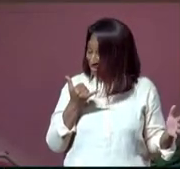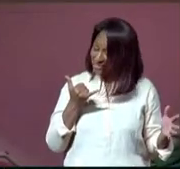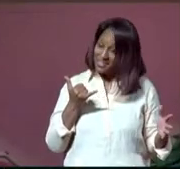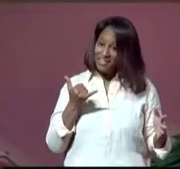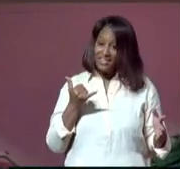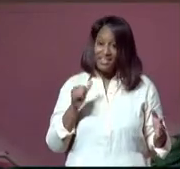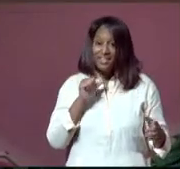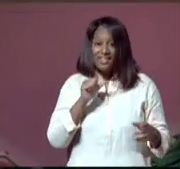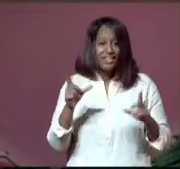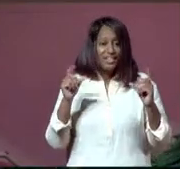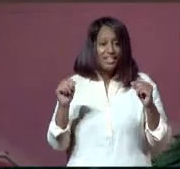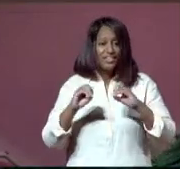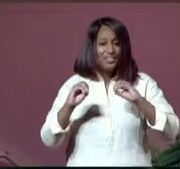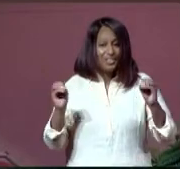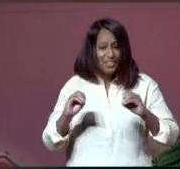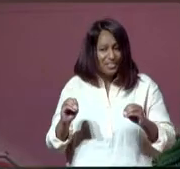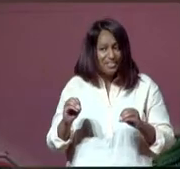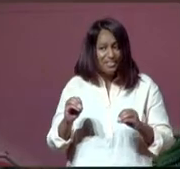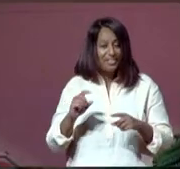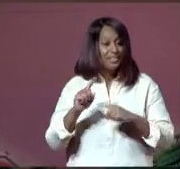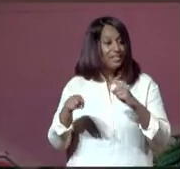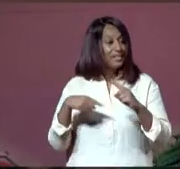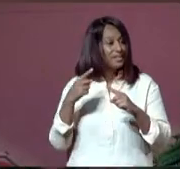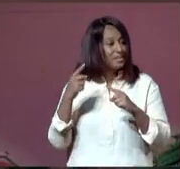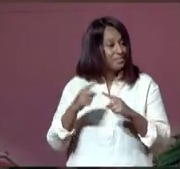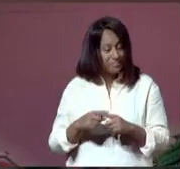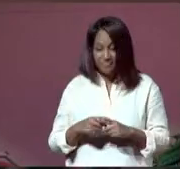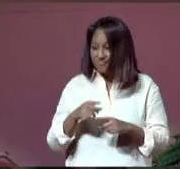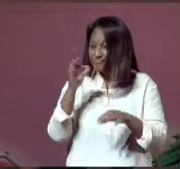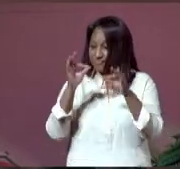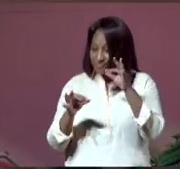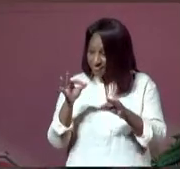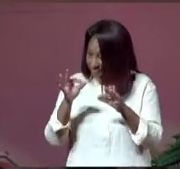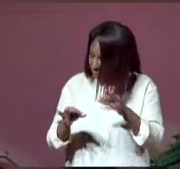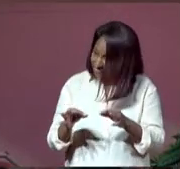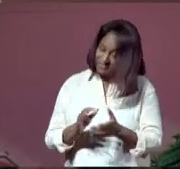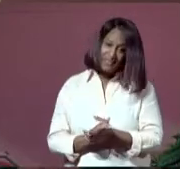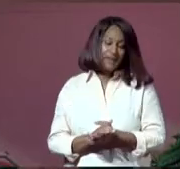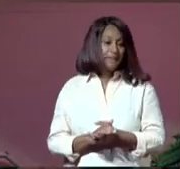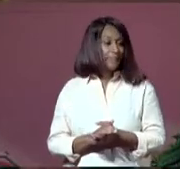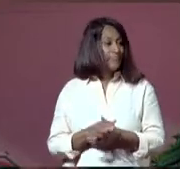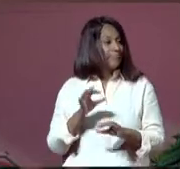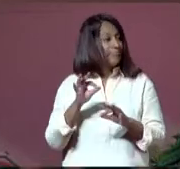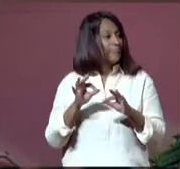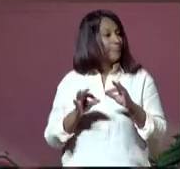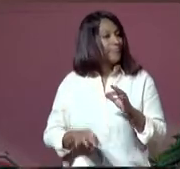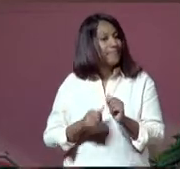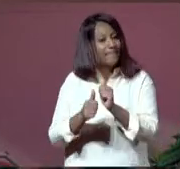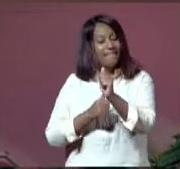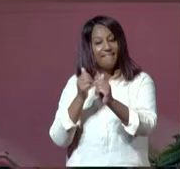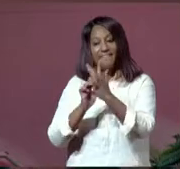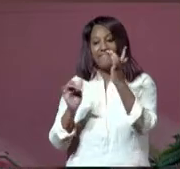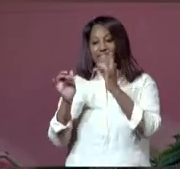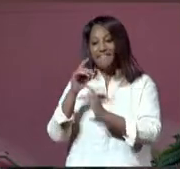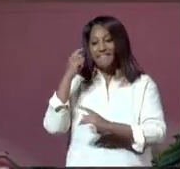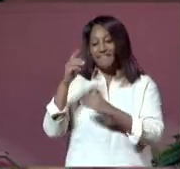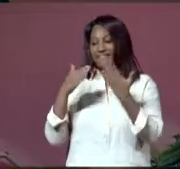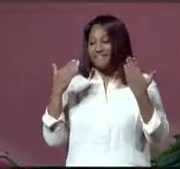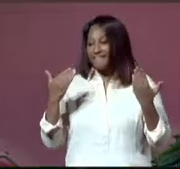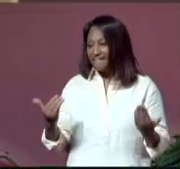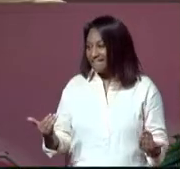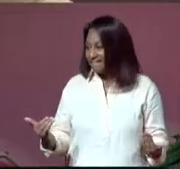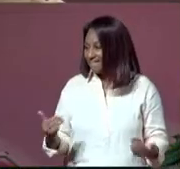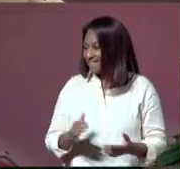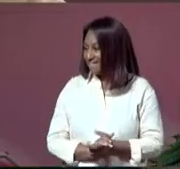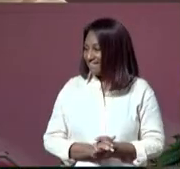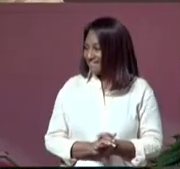whatever I'm glad he's, whatever he's going through, but I'm just going to stick with Jesus for now. And because he's brought